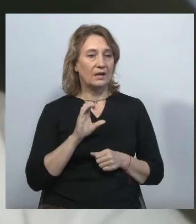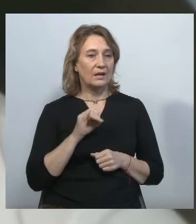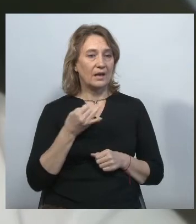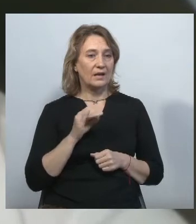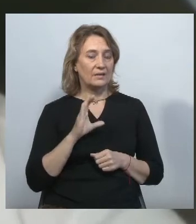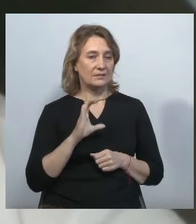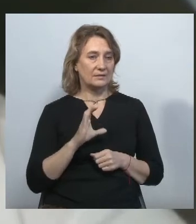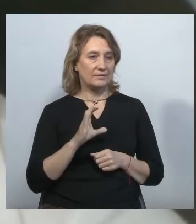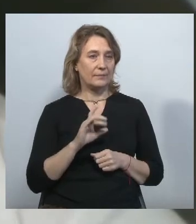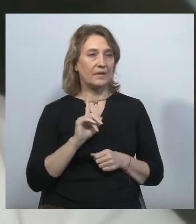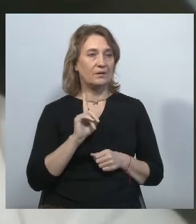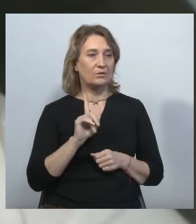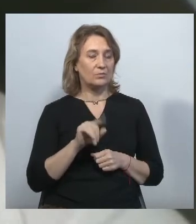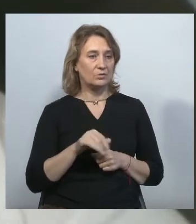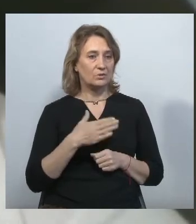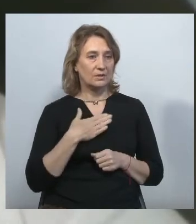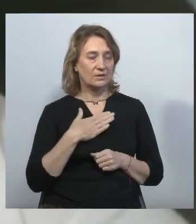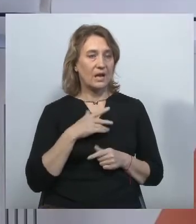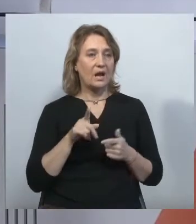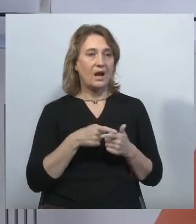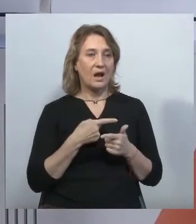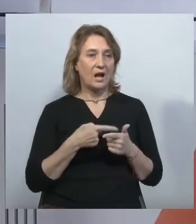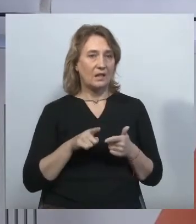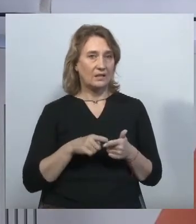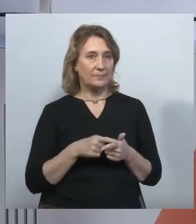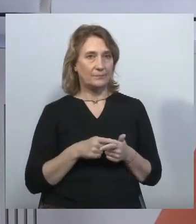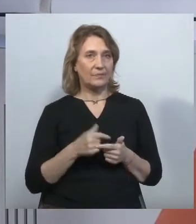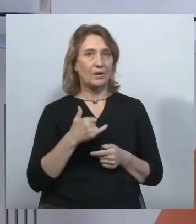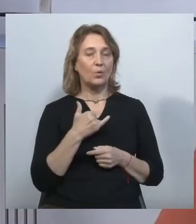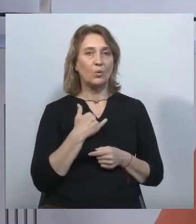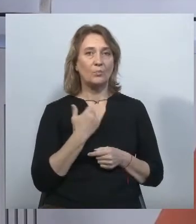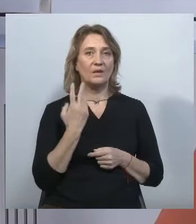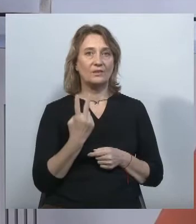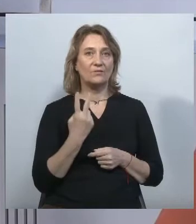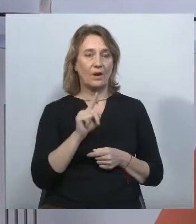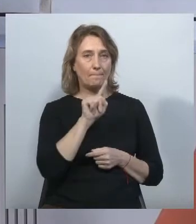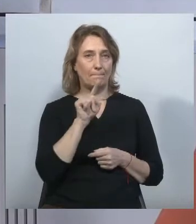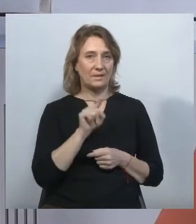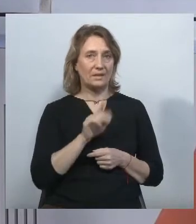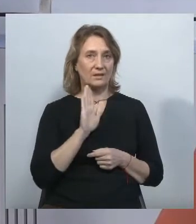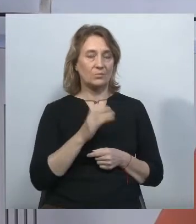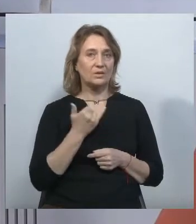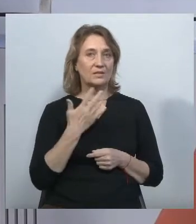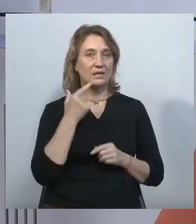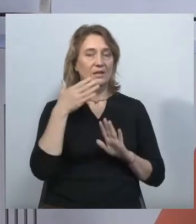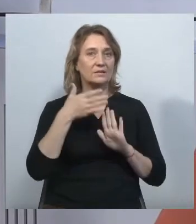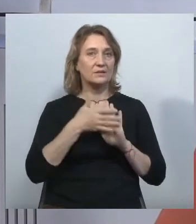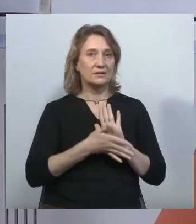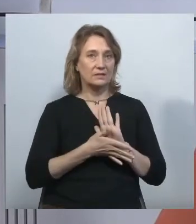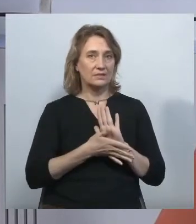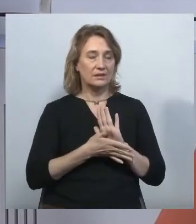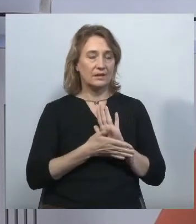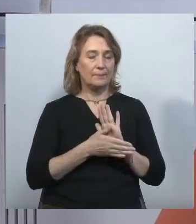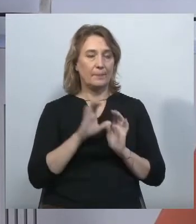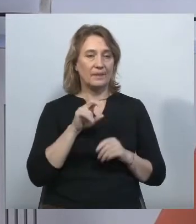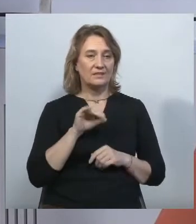with aggressor country. Unfortunately, we have this case in our country. Okay, I have two questions. As far